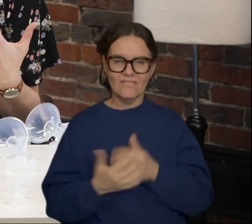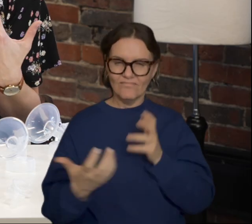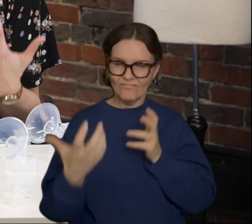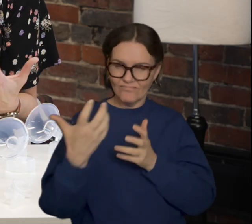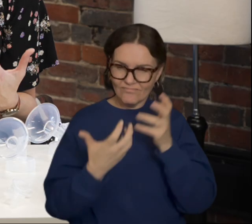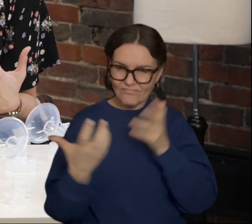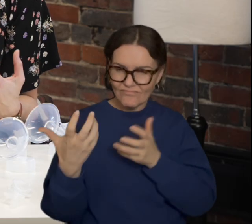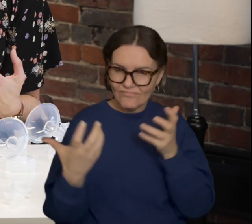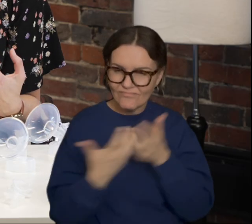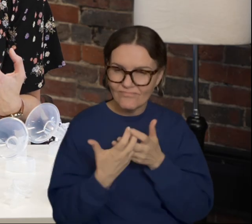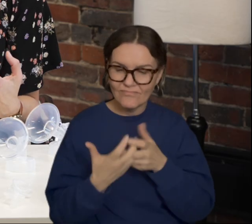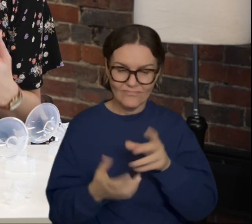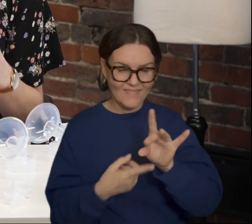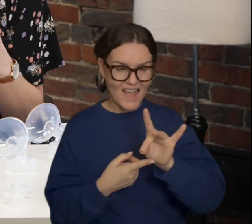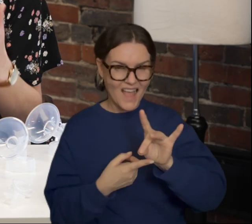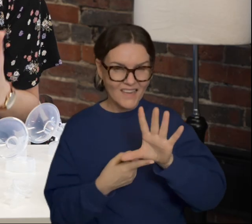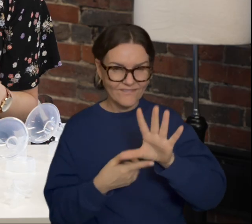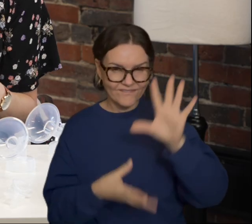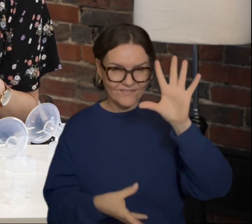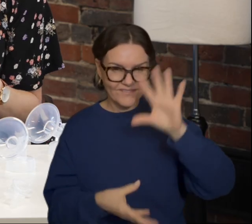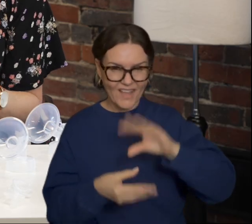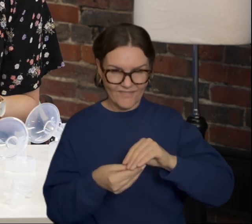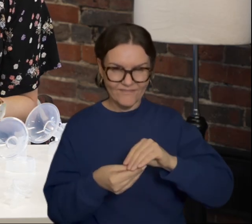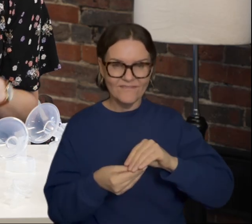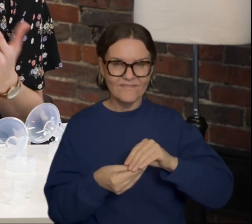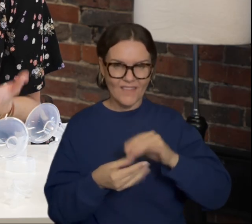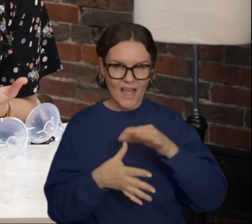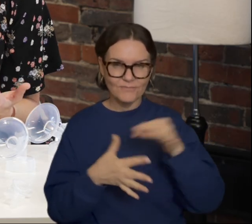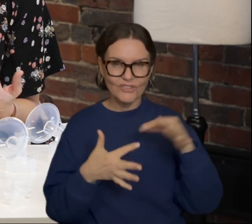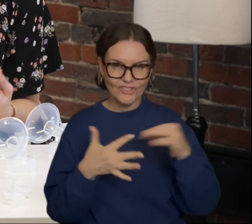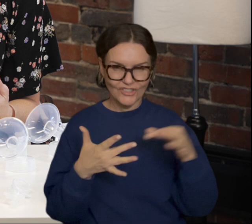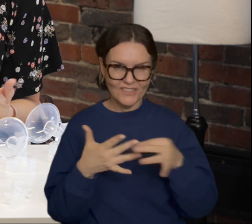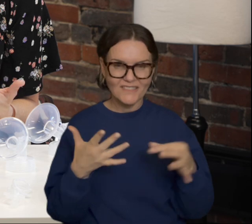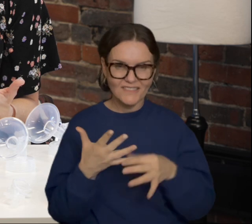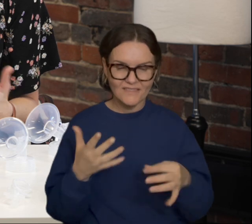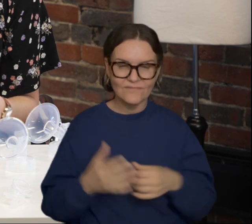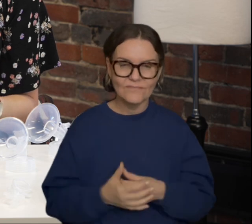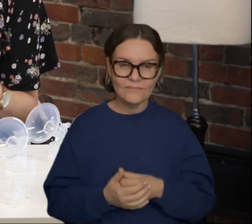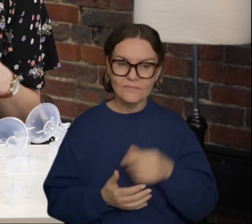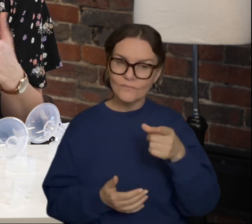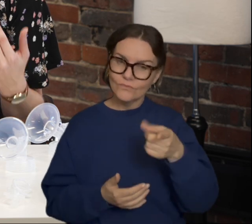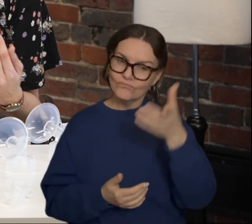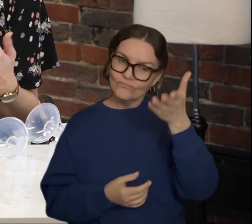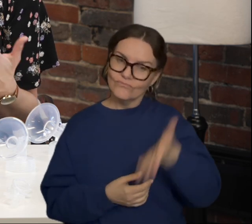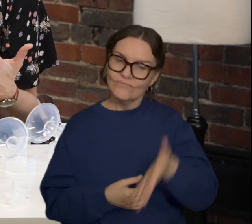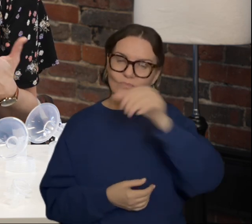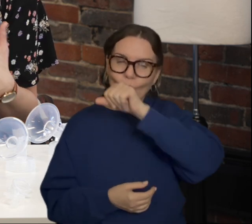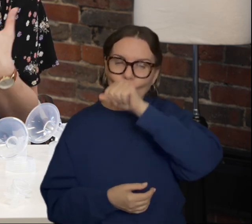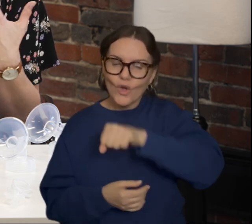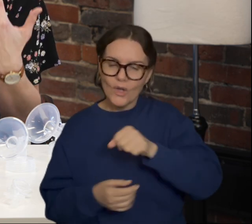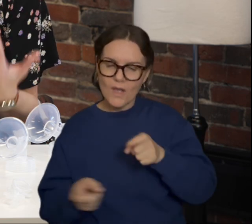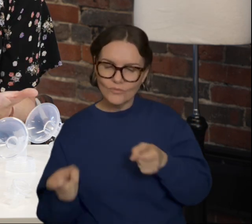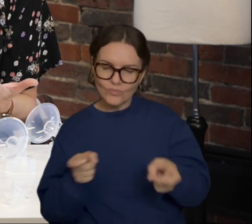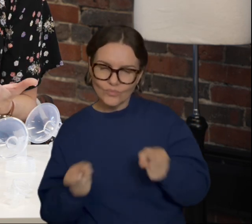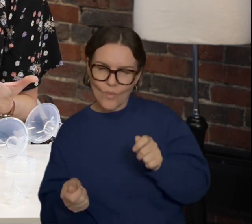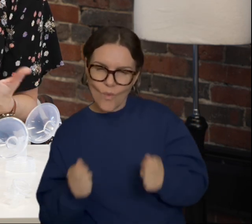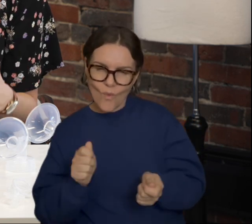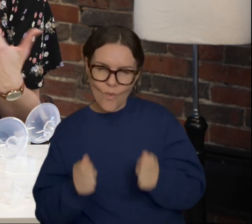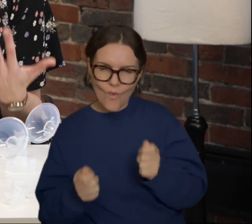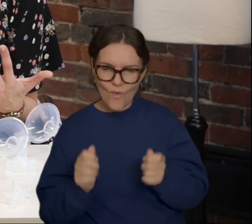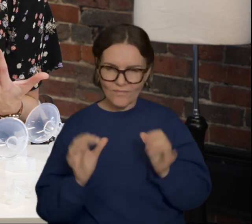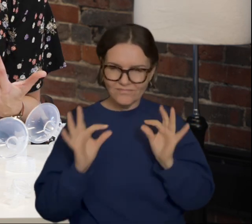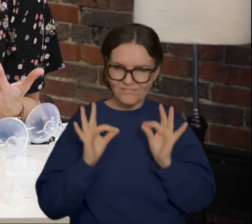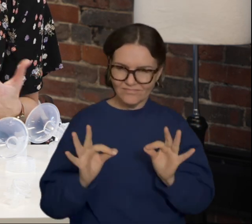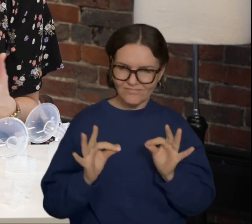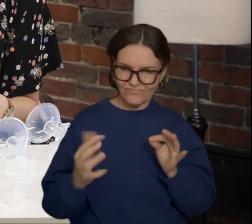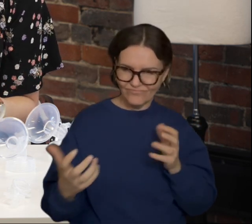to about 85 different combinations and options when you're pumping with these pumps. So super customizable, very awesome